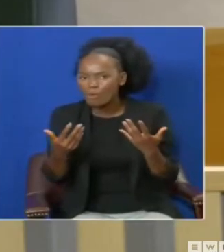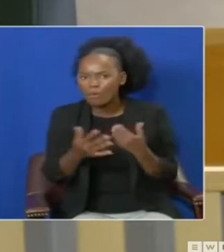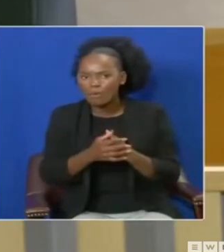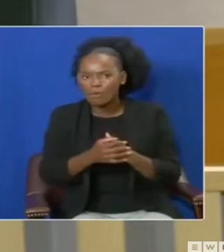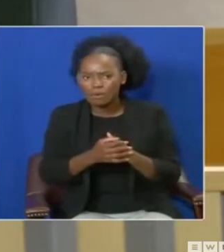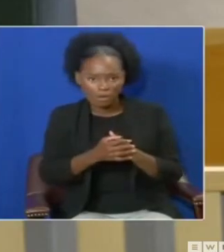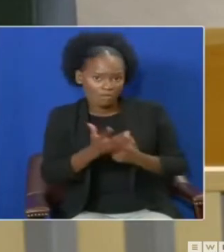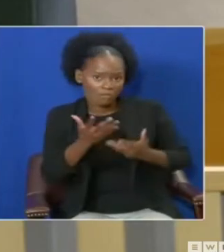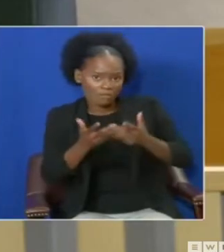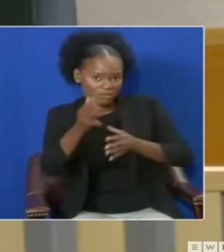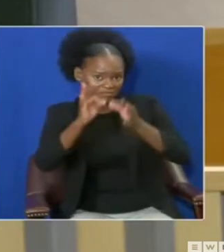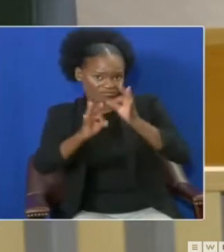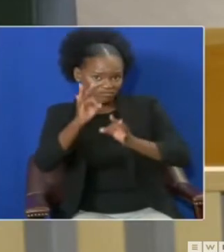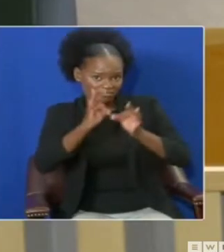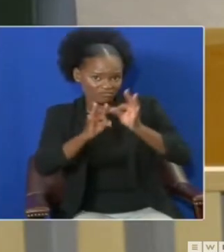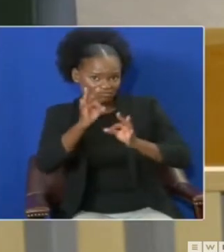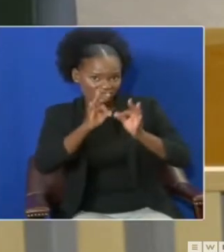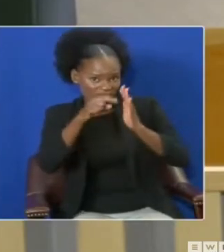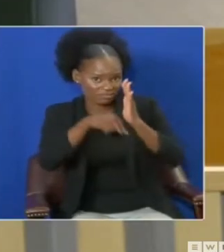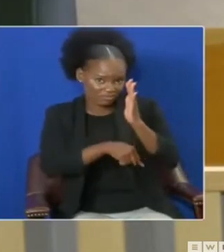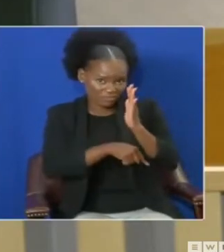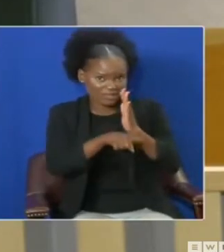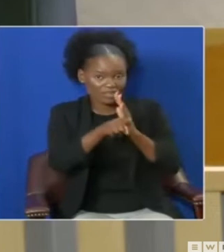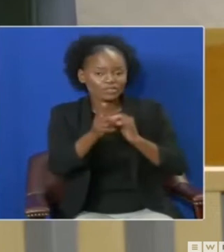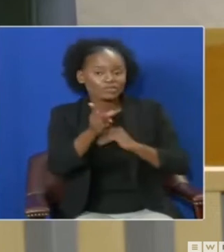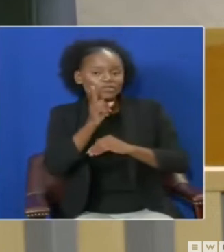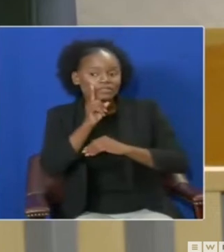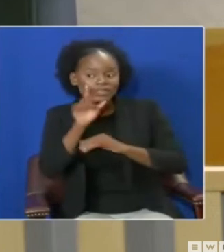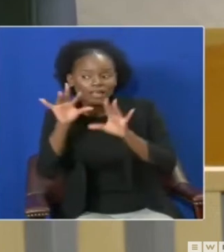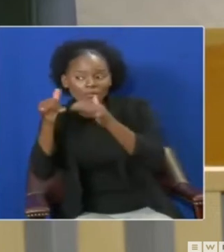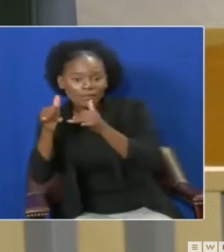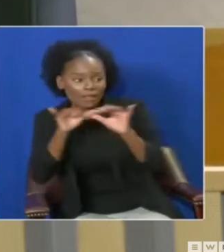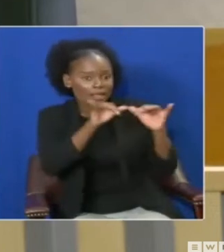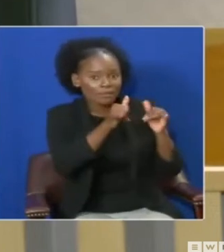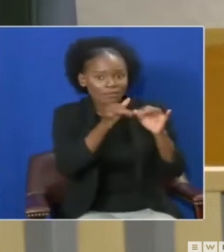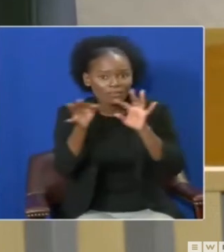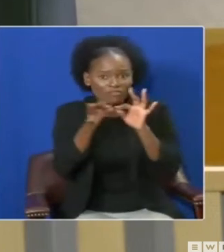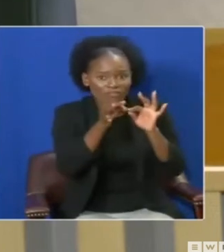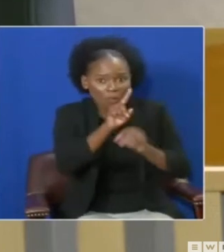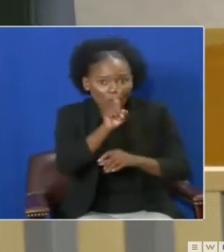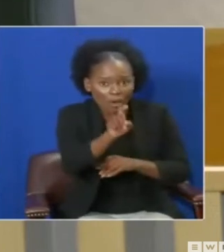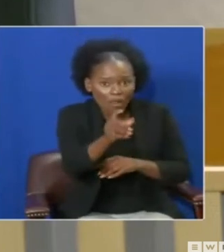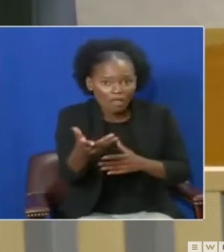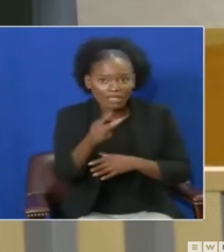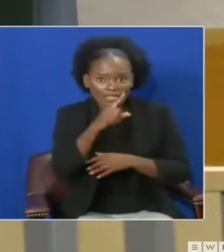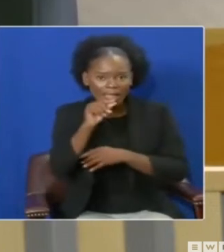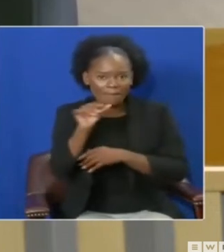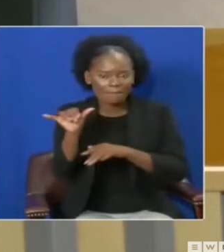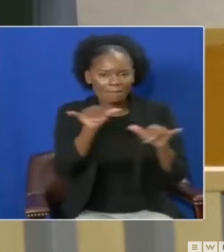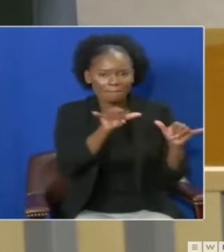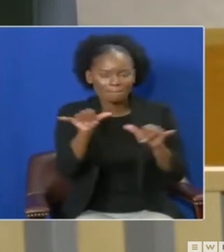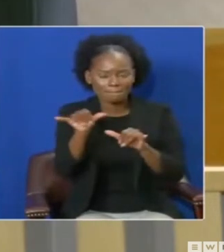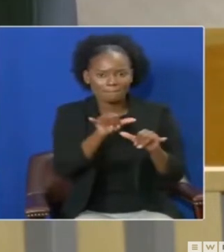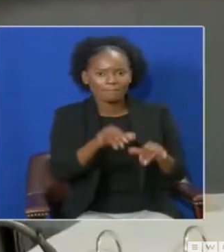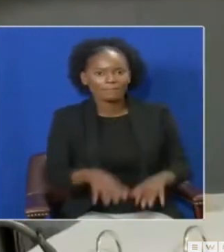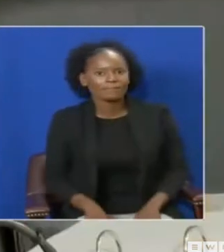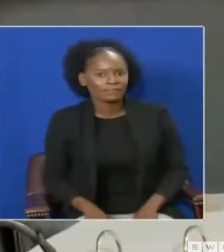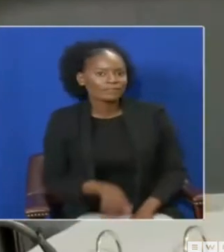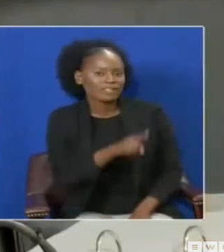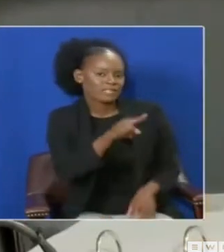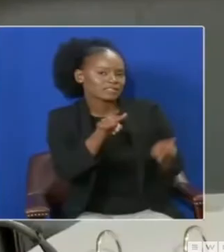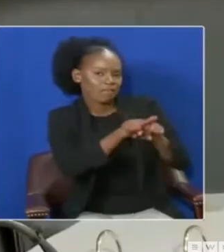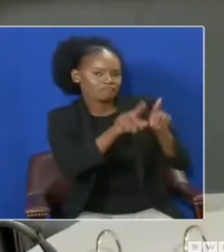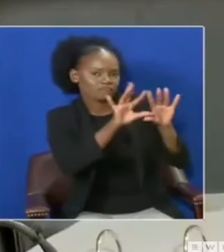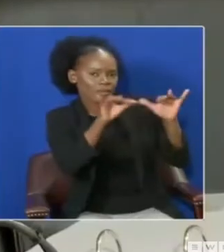hearing more to see if there's a relationship between what looks like companies with the same name? It appears to be the